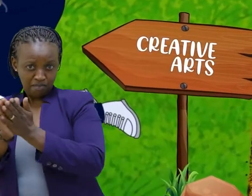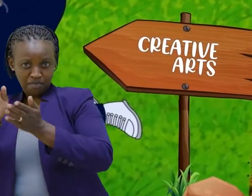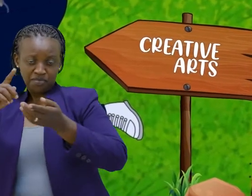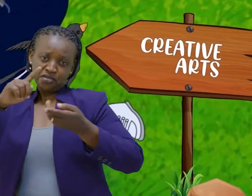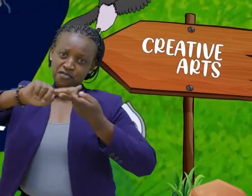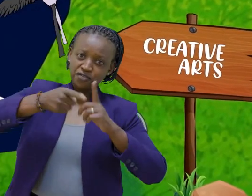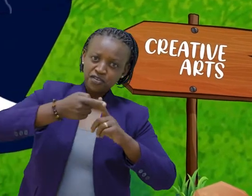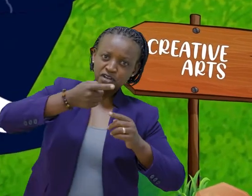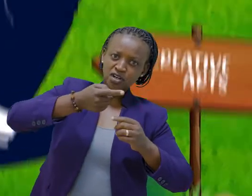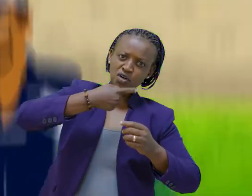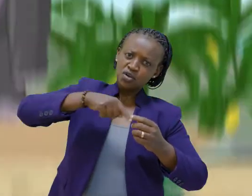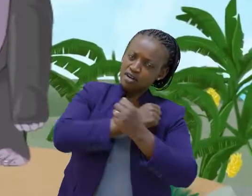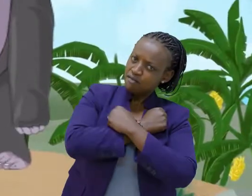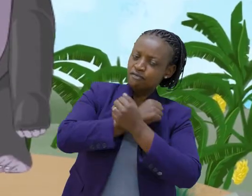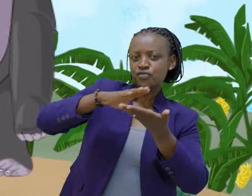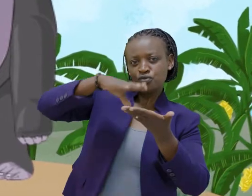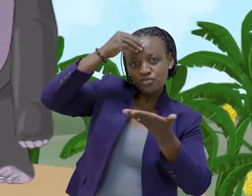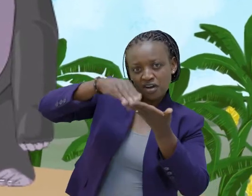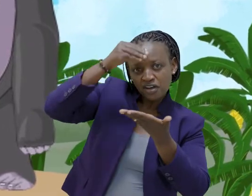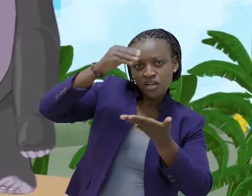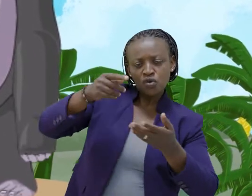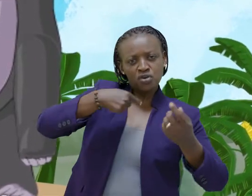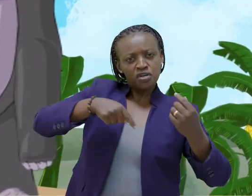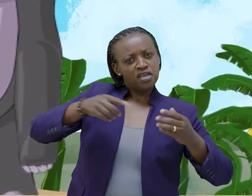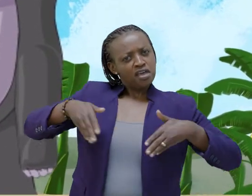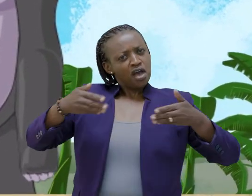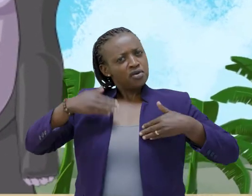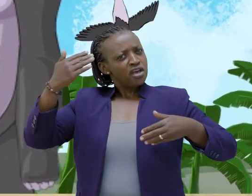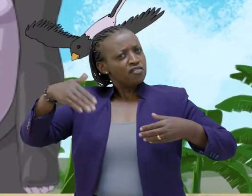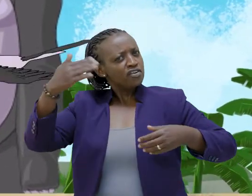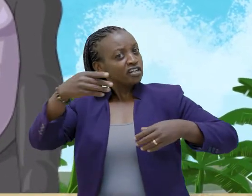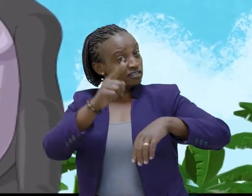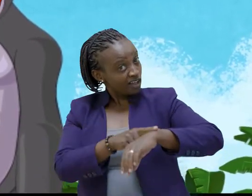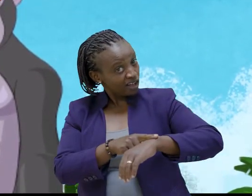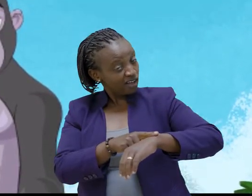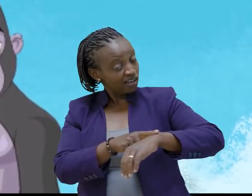my friend, we love to learn. We are happy every